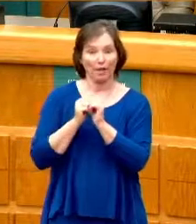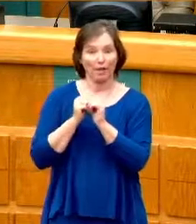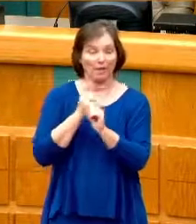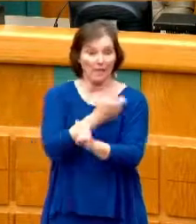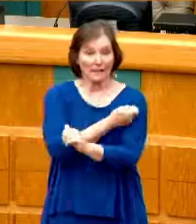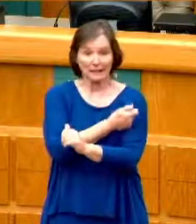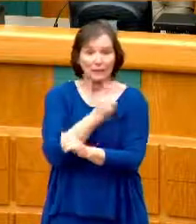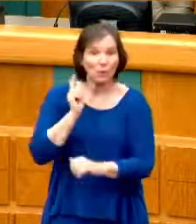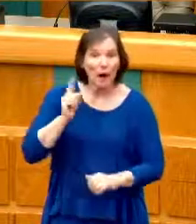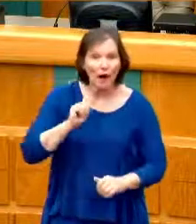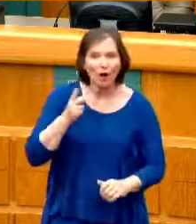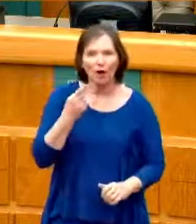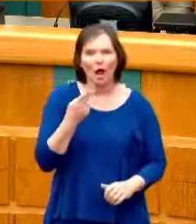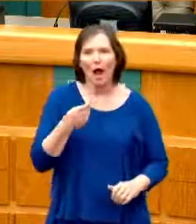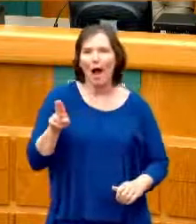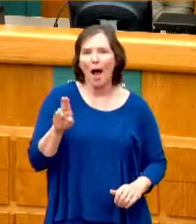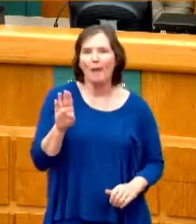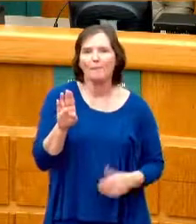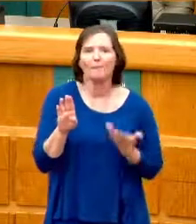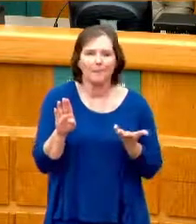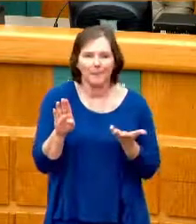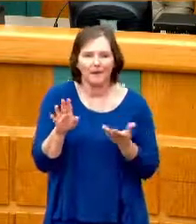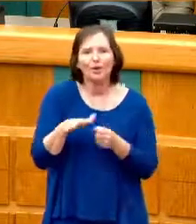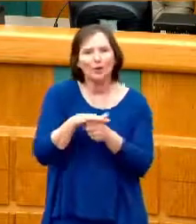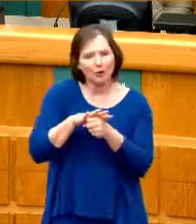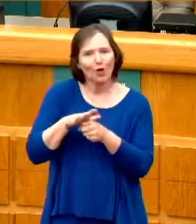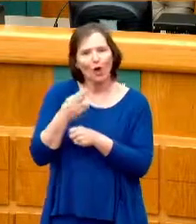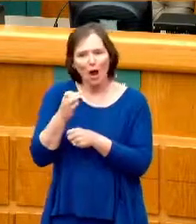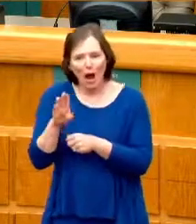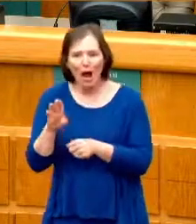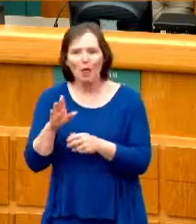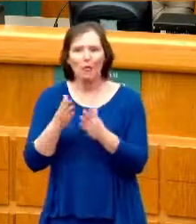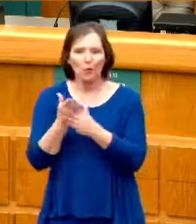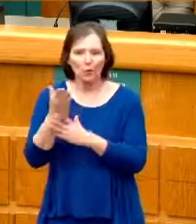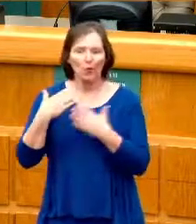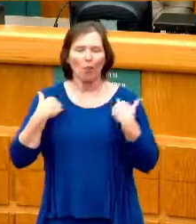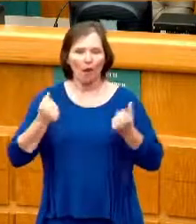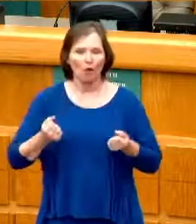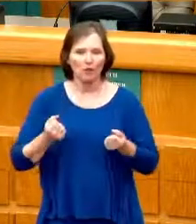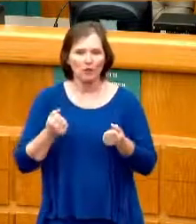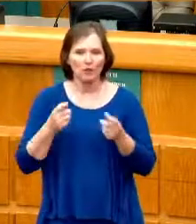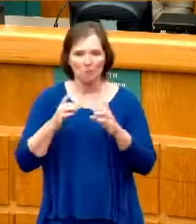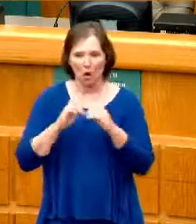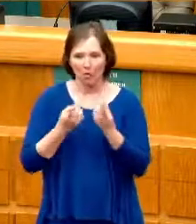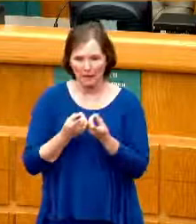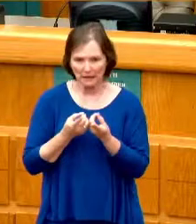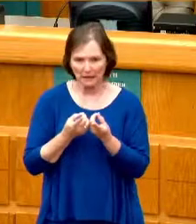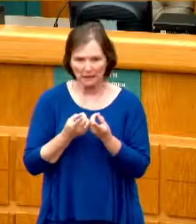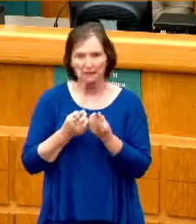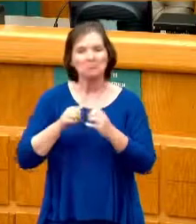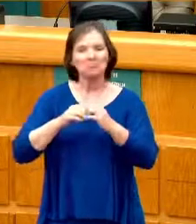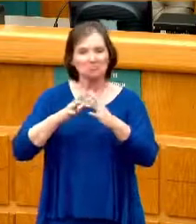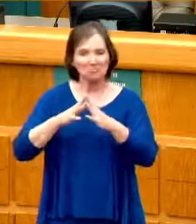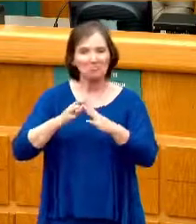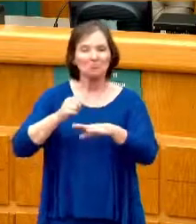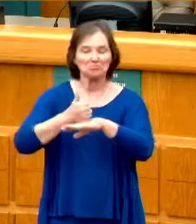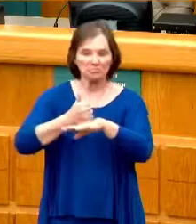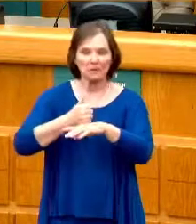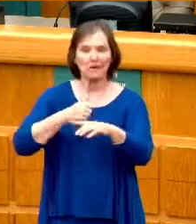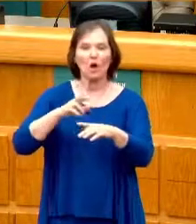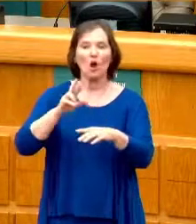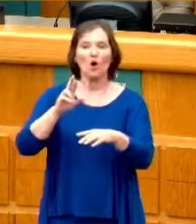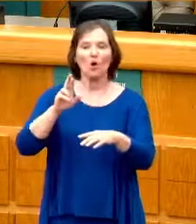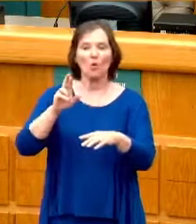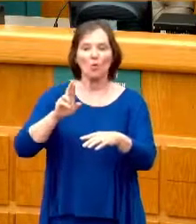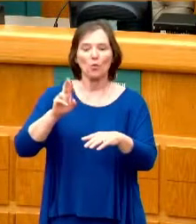vaccines. And as we stood up our hub and set up our mega clinics, first at the Richard Borchard Fairgrounds and later at the American